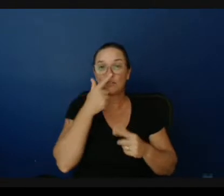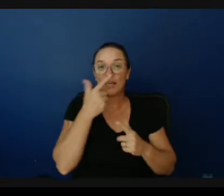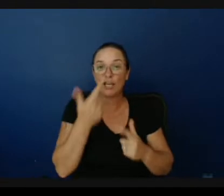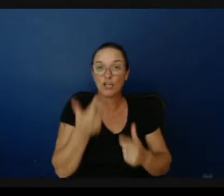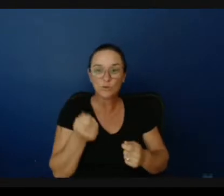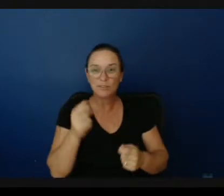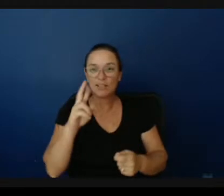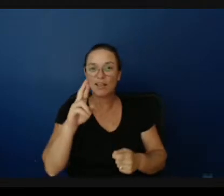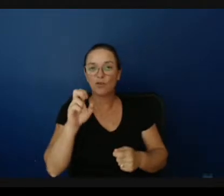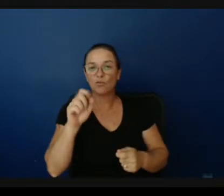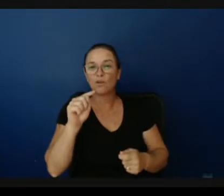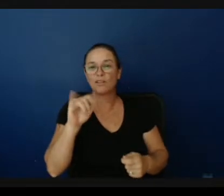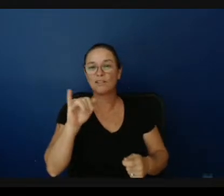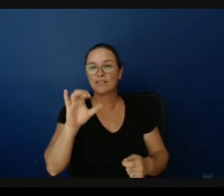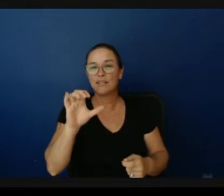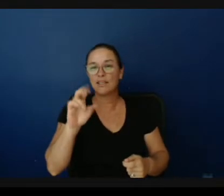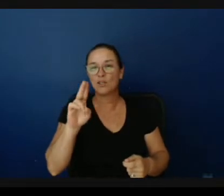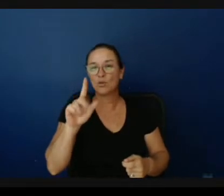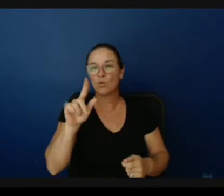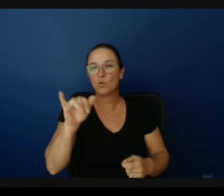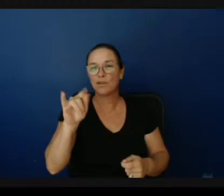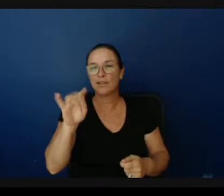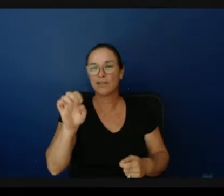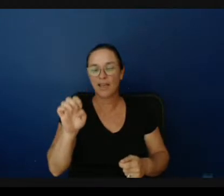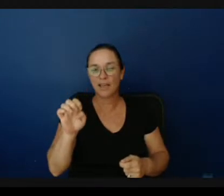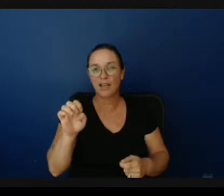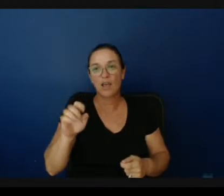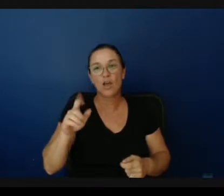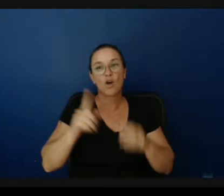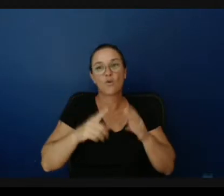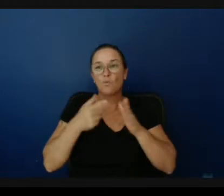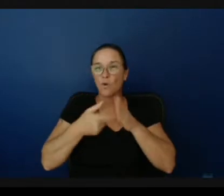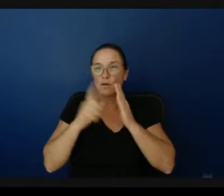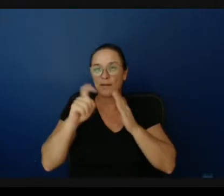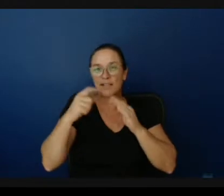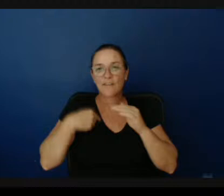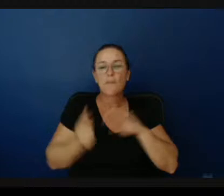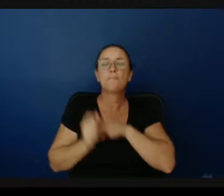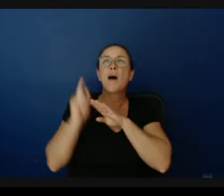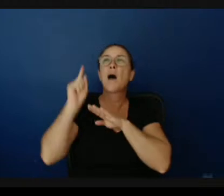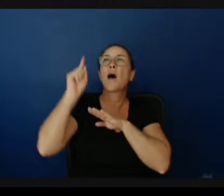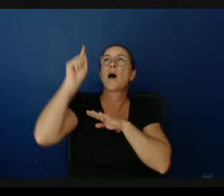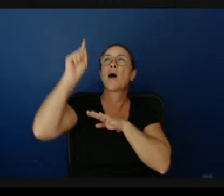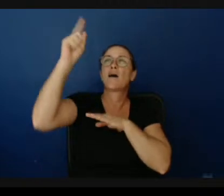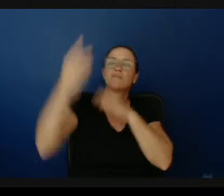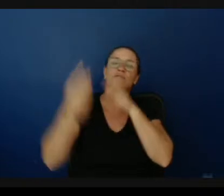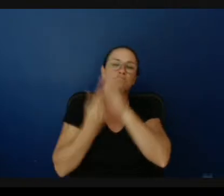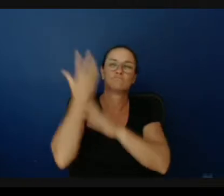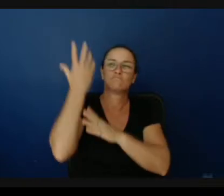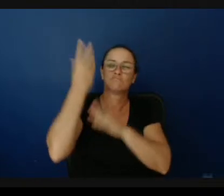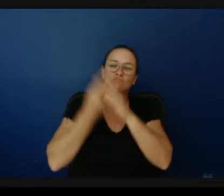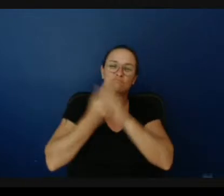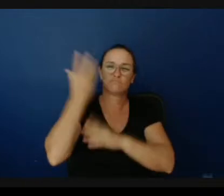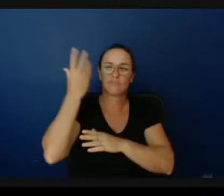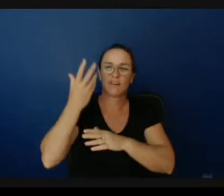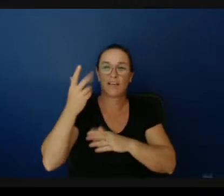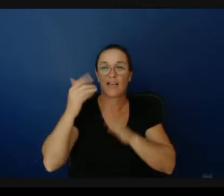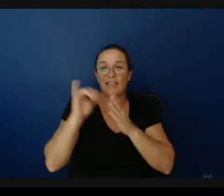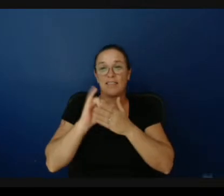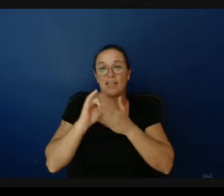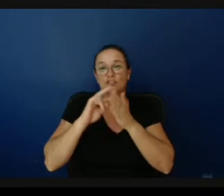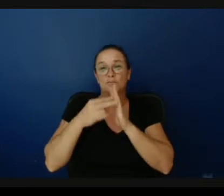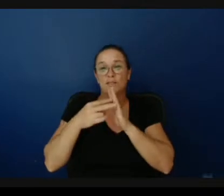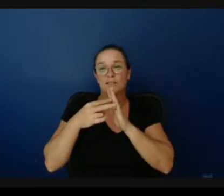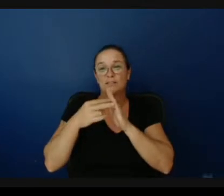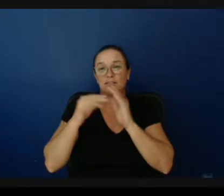we've heard before, requires really high fountains of lava, right? So that's just another indicator of how high the fountains were in those